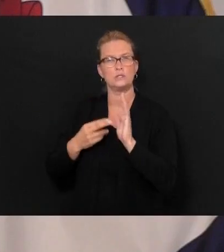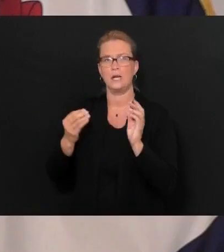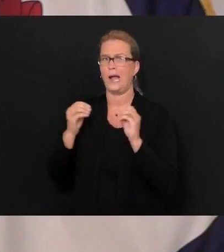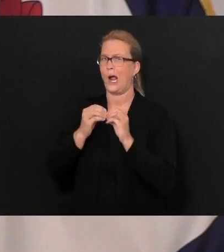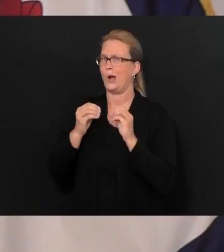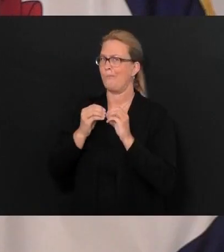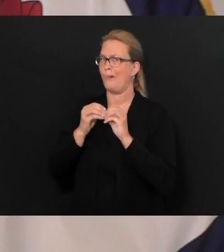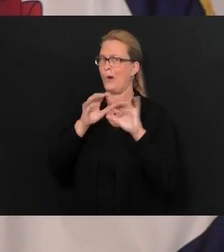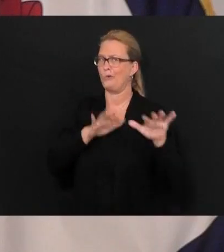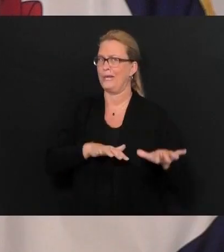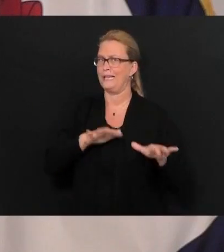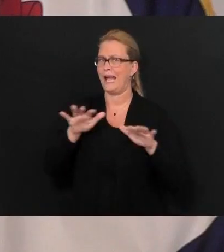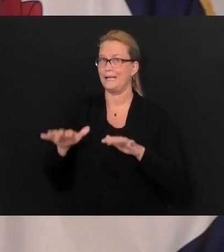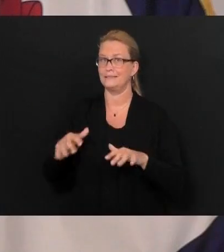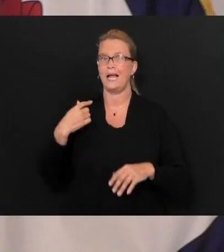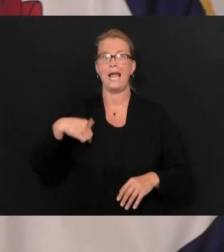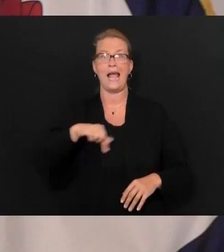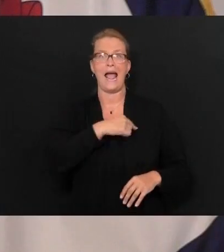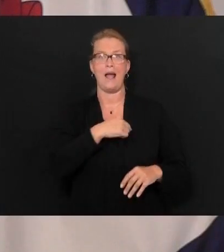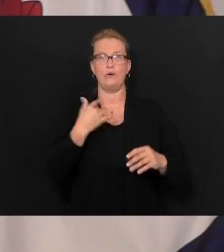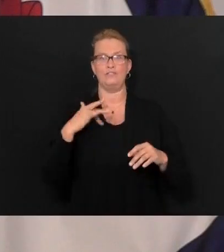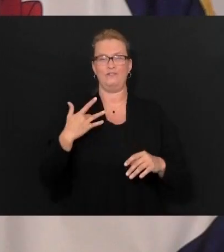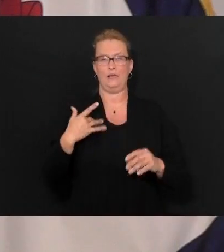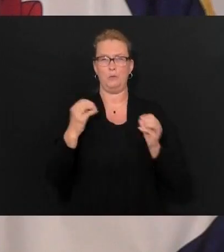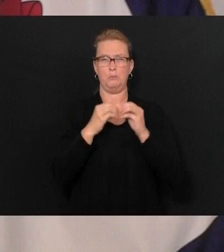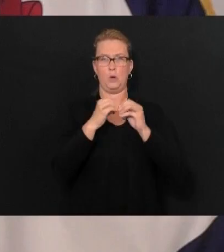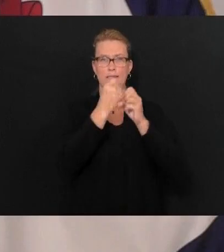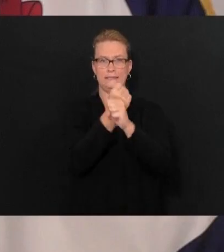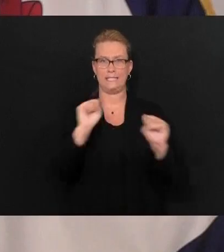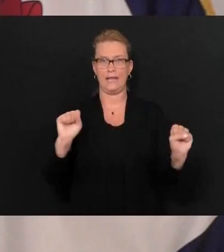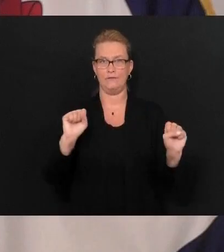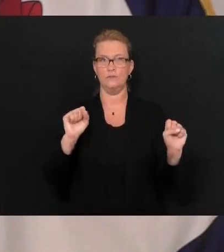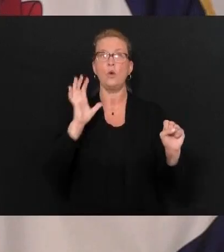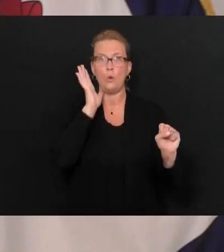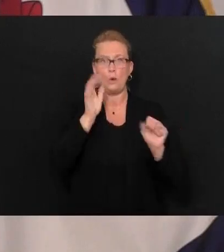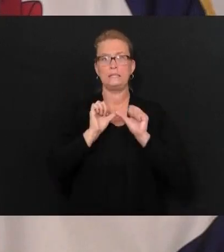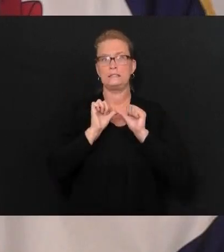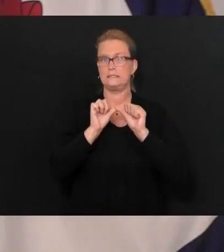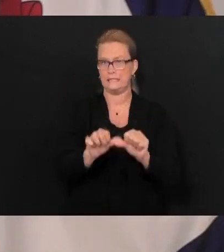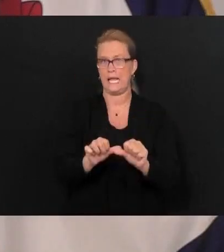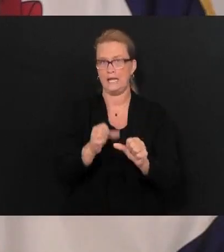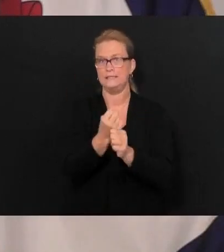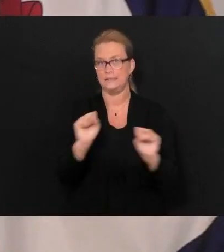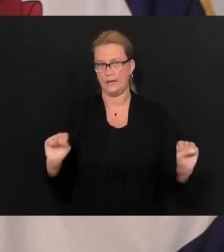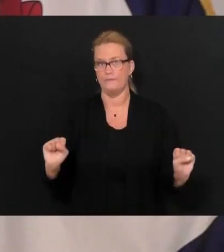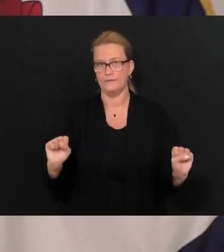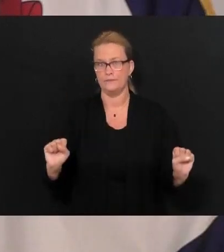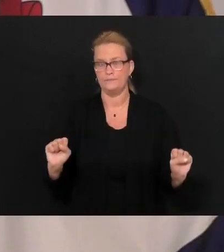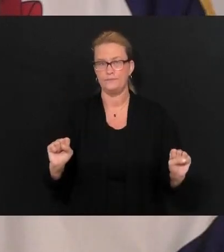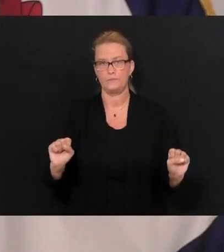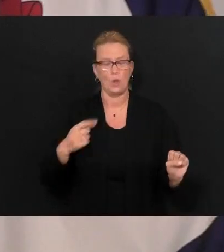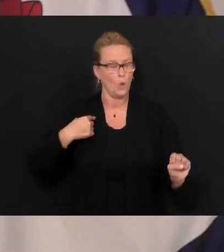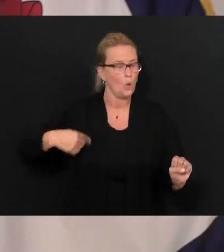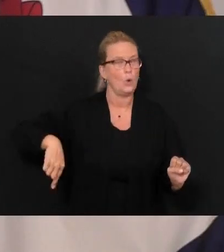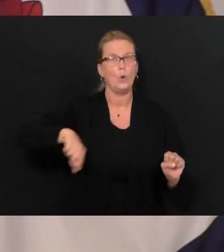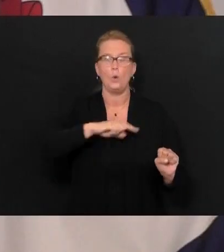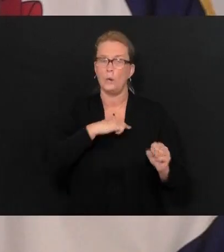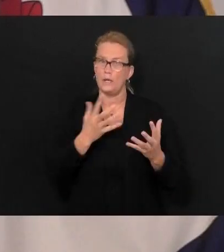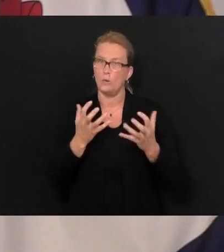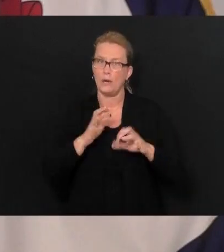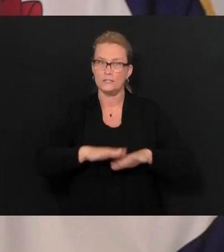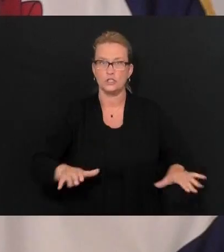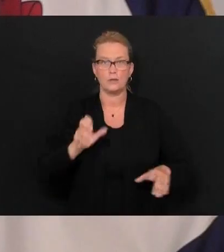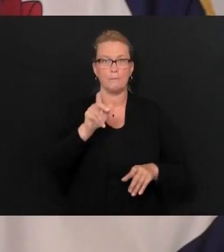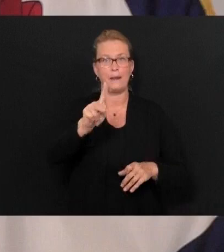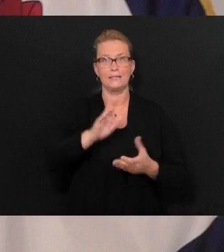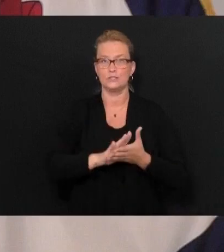to ours, and ours is much safer, and I think we should stay the course of safe. We all want our kids back in school.